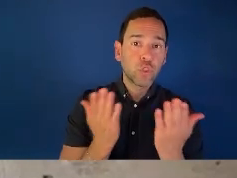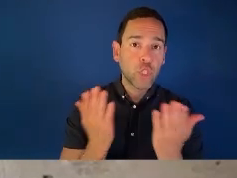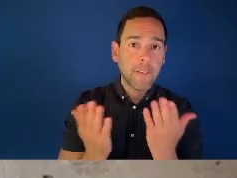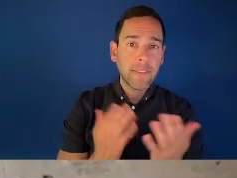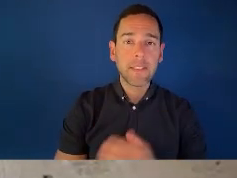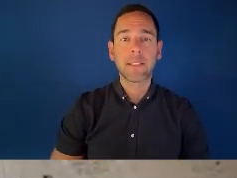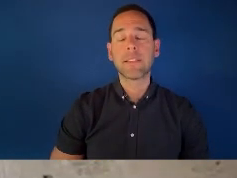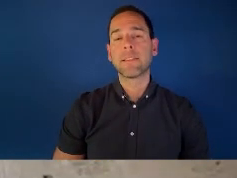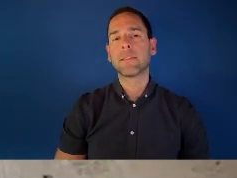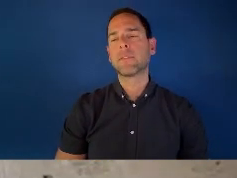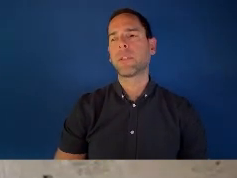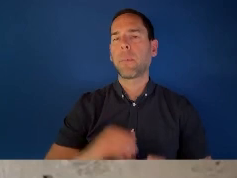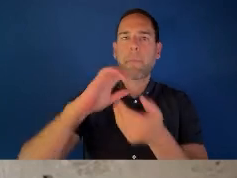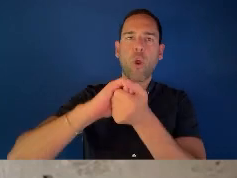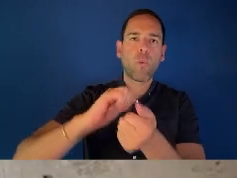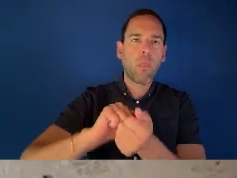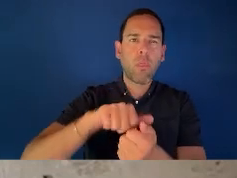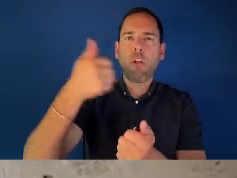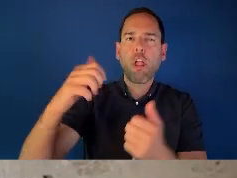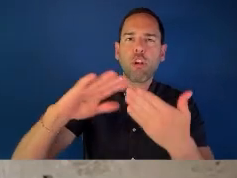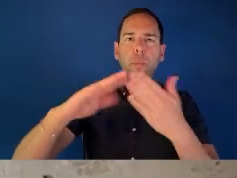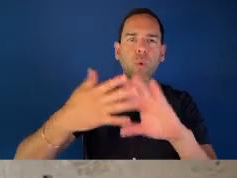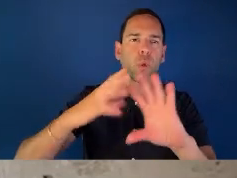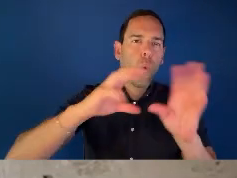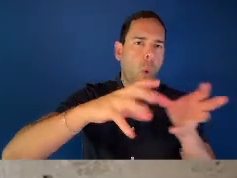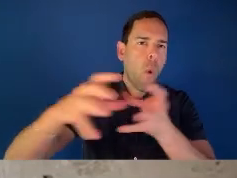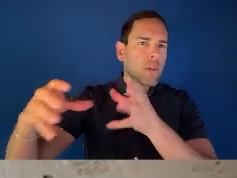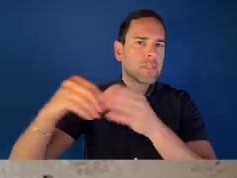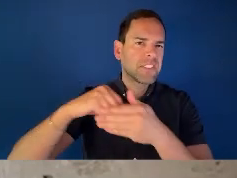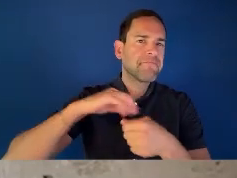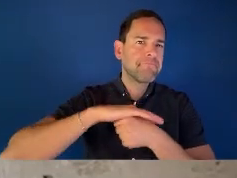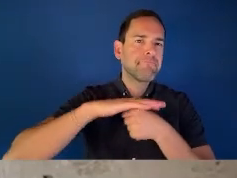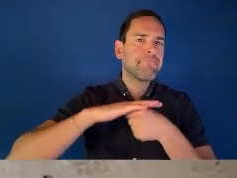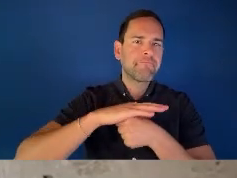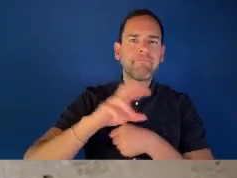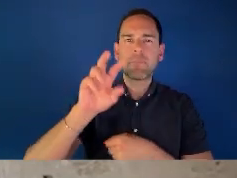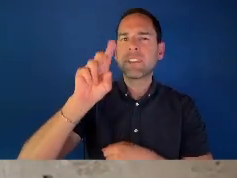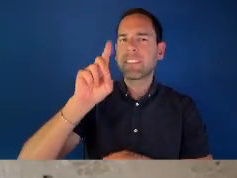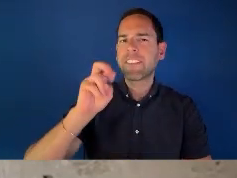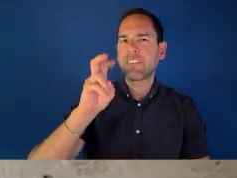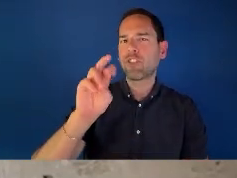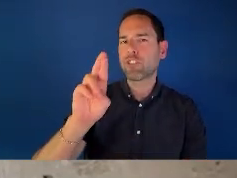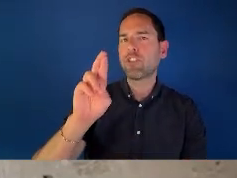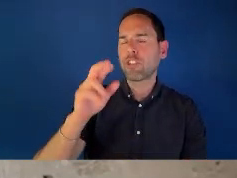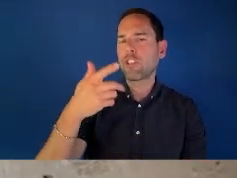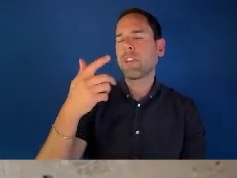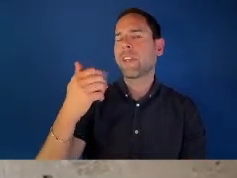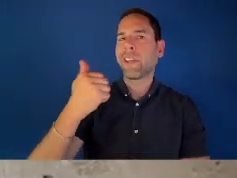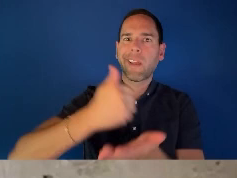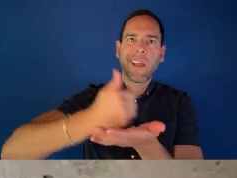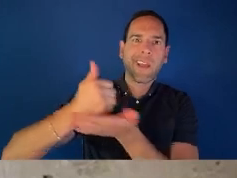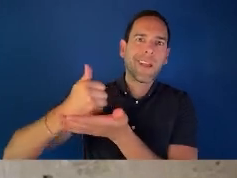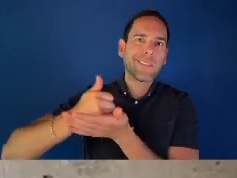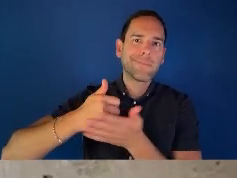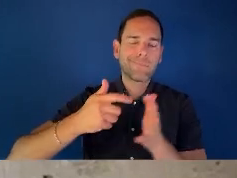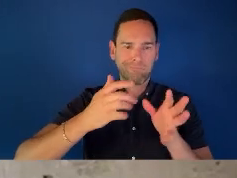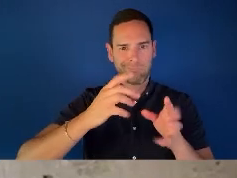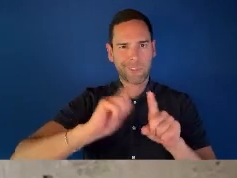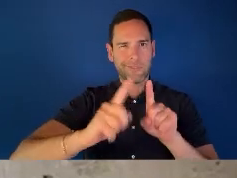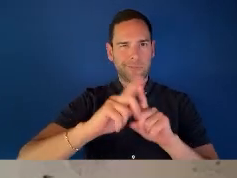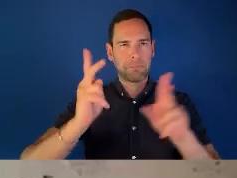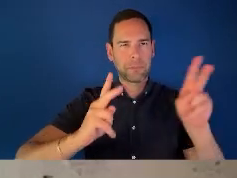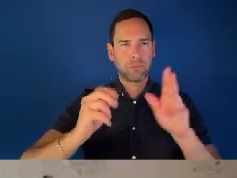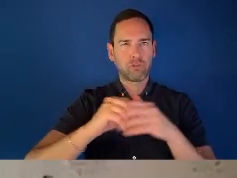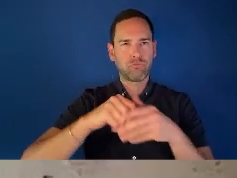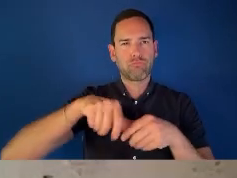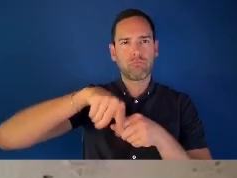What else do I do? I'm also part of the neurodiversity resource group. I'm the social media chair for that club.